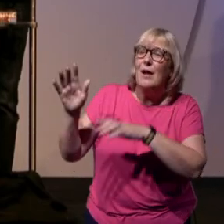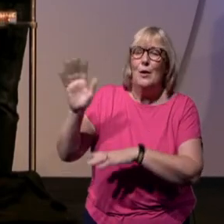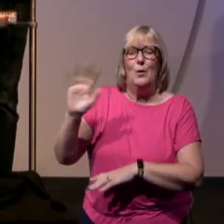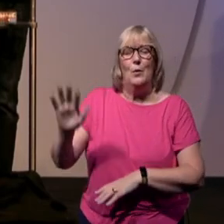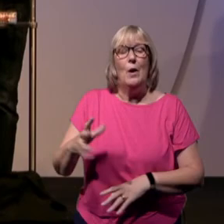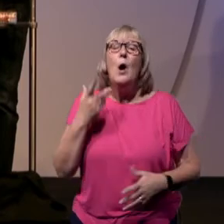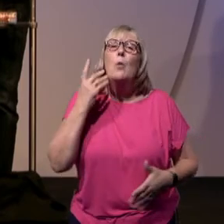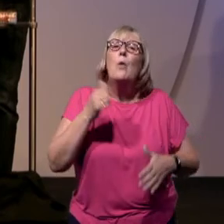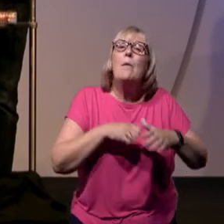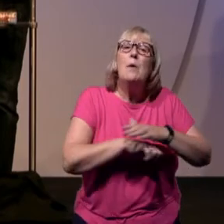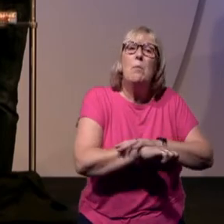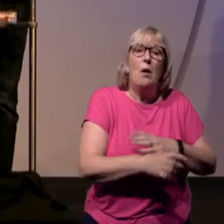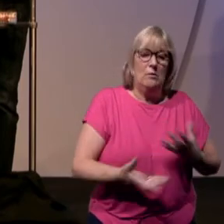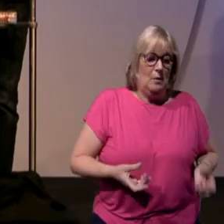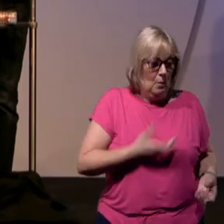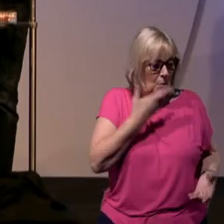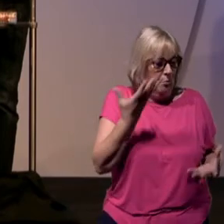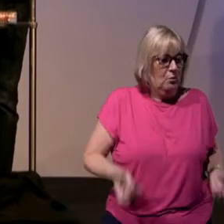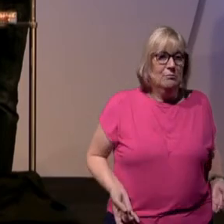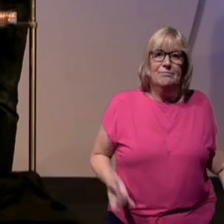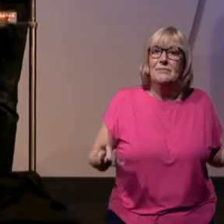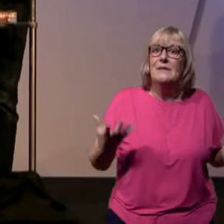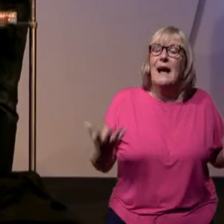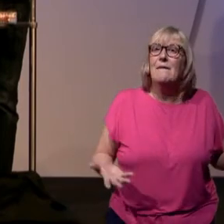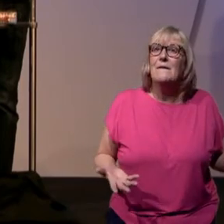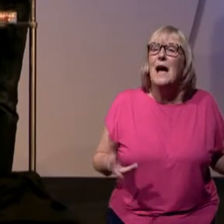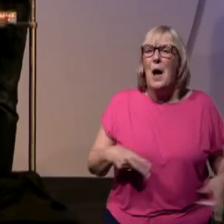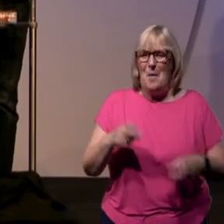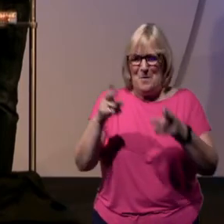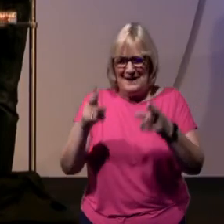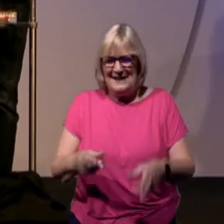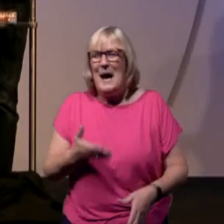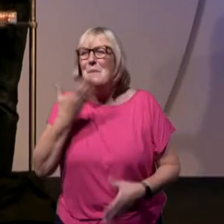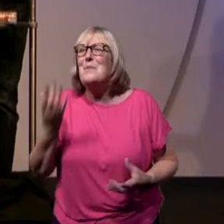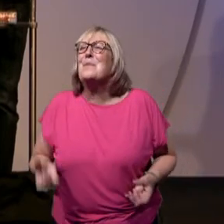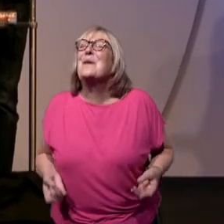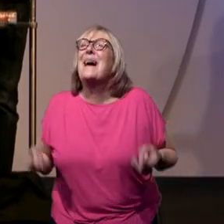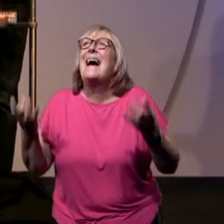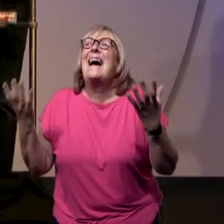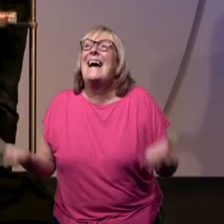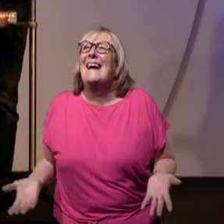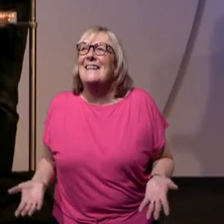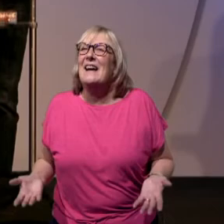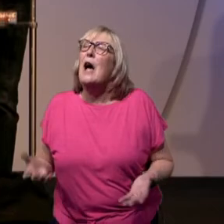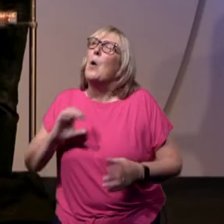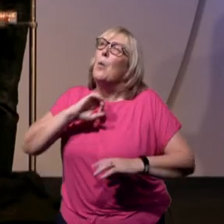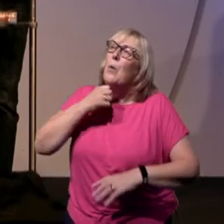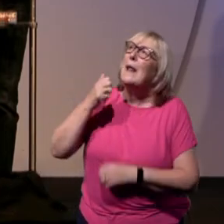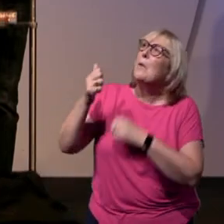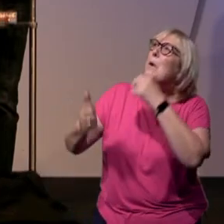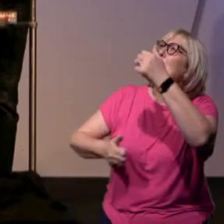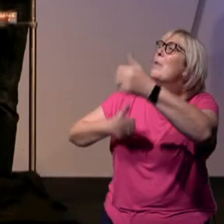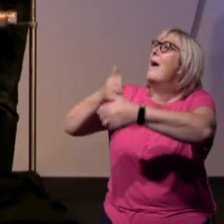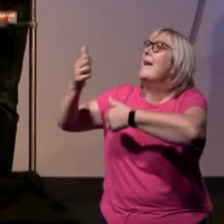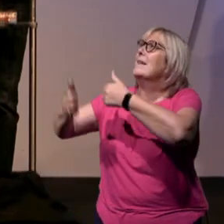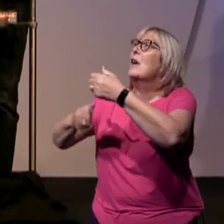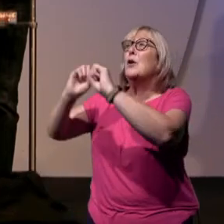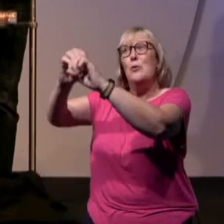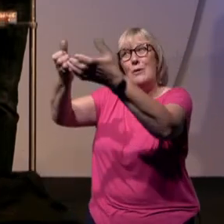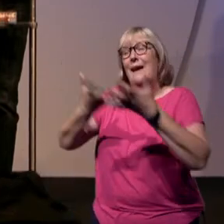when we die, it will be the same. Would we praise your name in the giving and taking